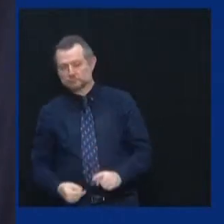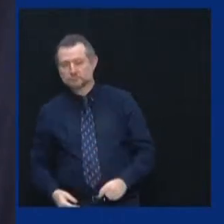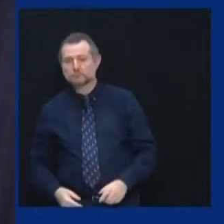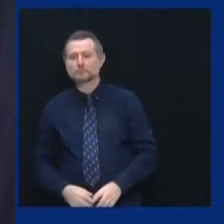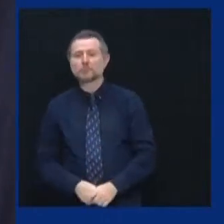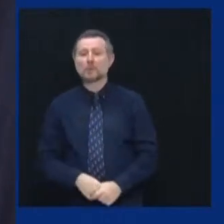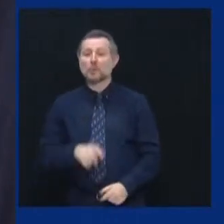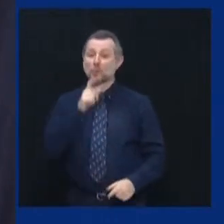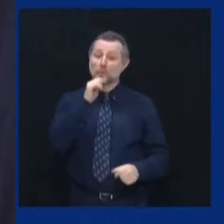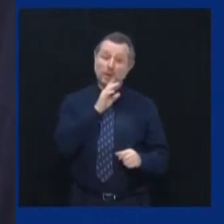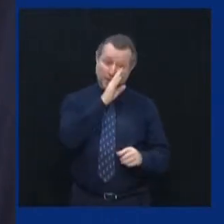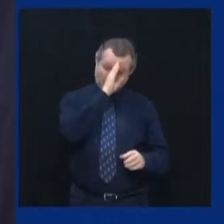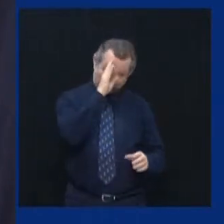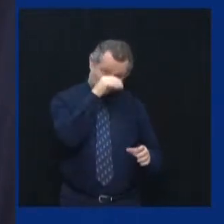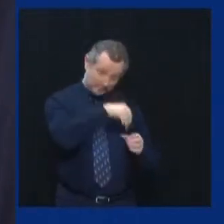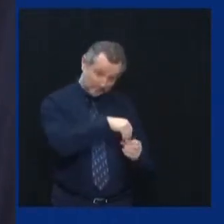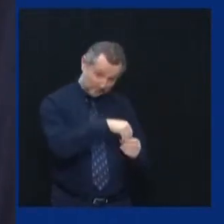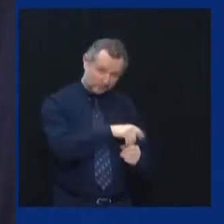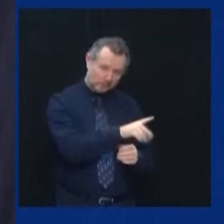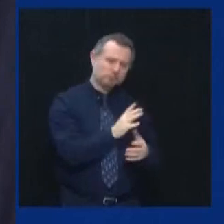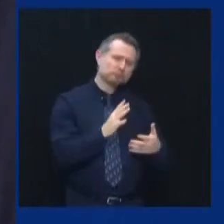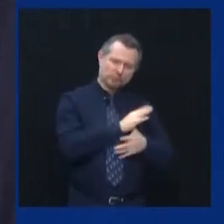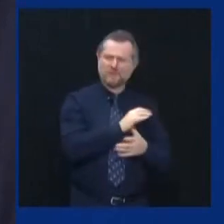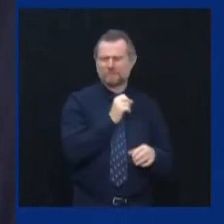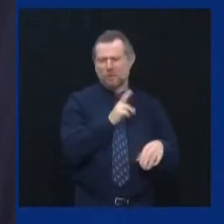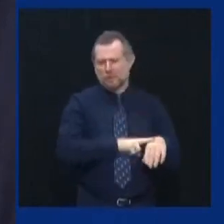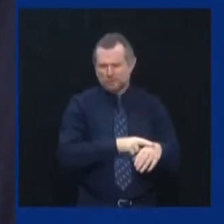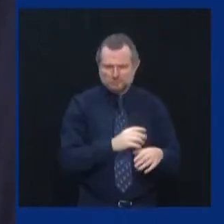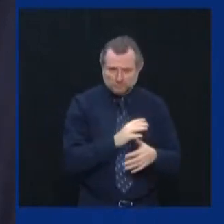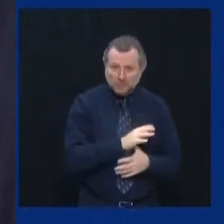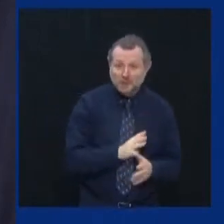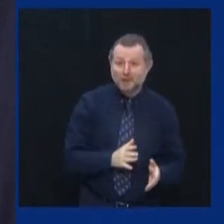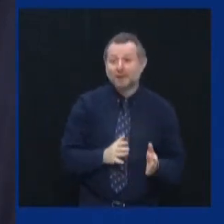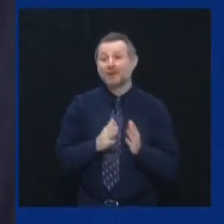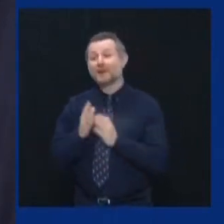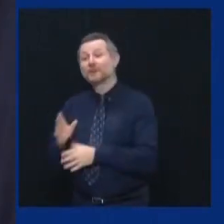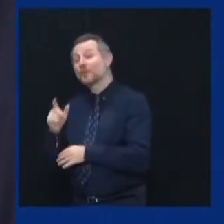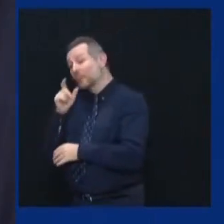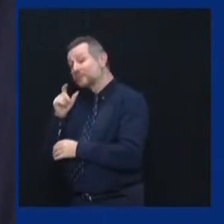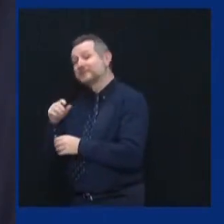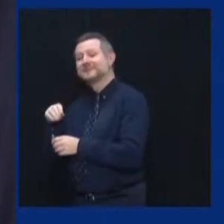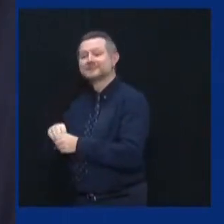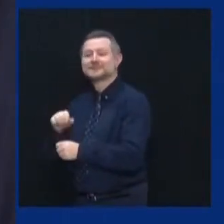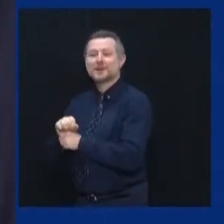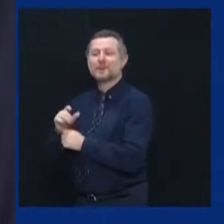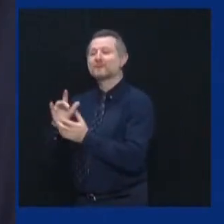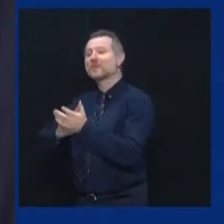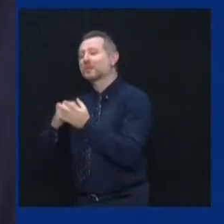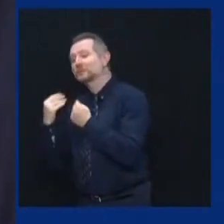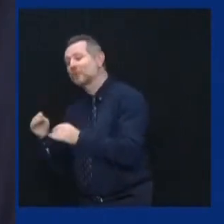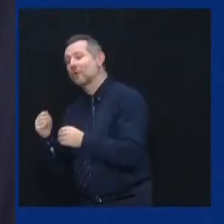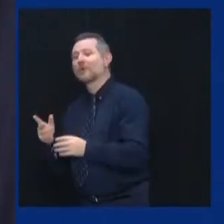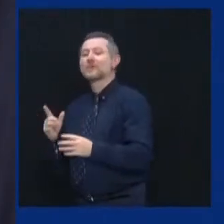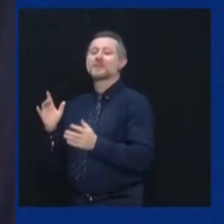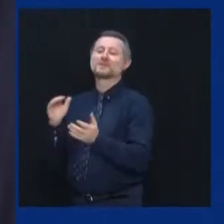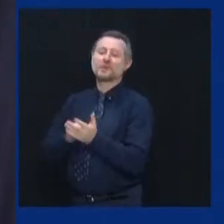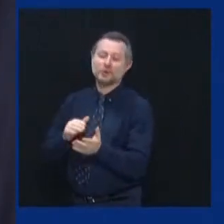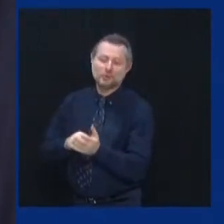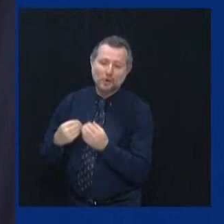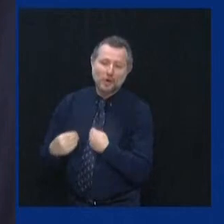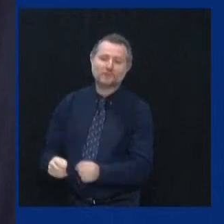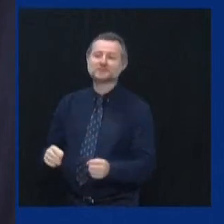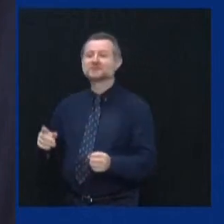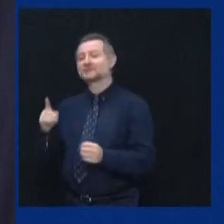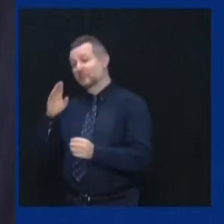hospital, they have a priority. And then you have healthcare workers in all these other sites. Many of those sites are going to become